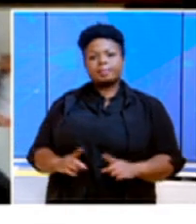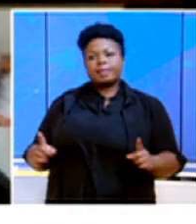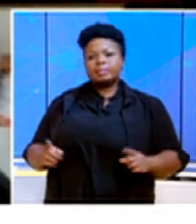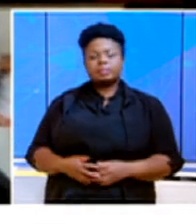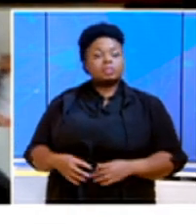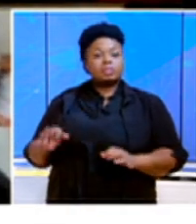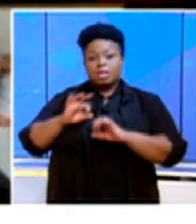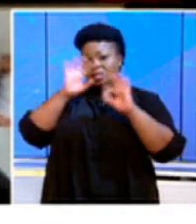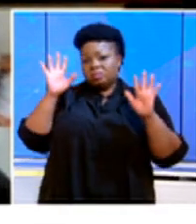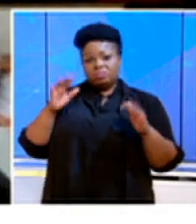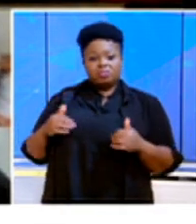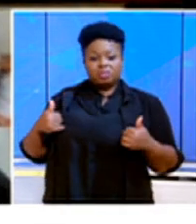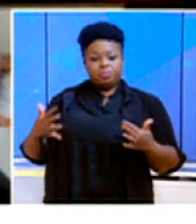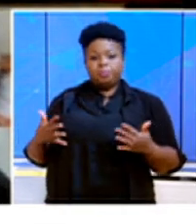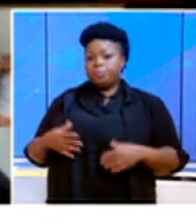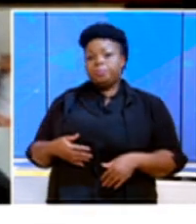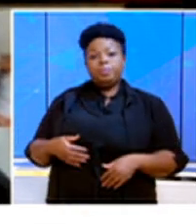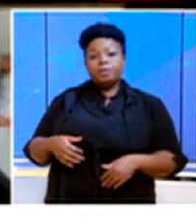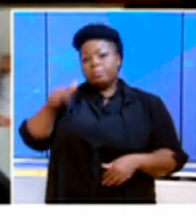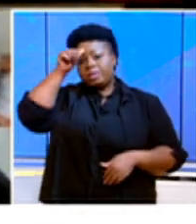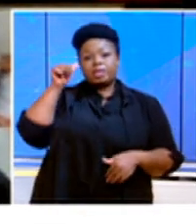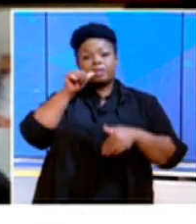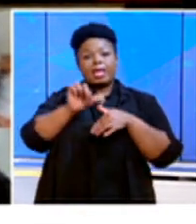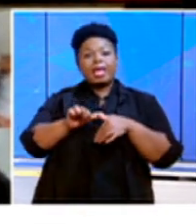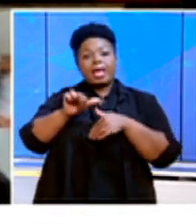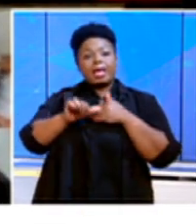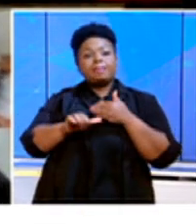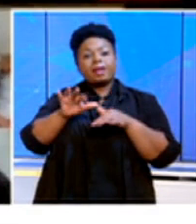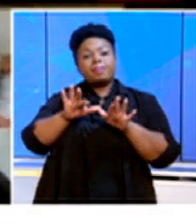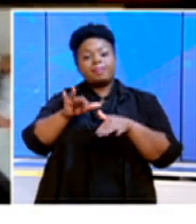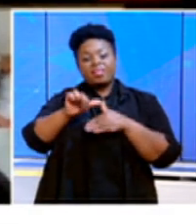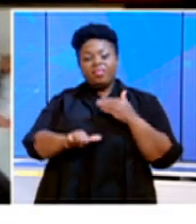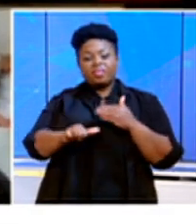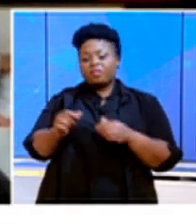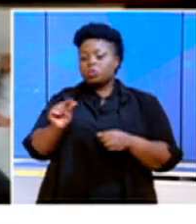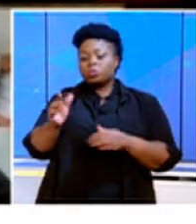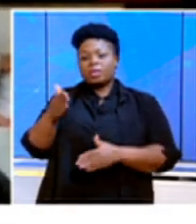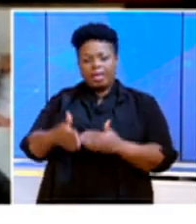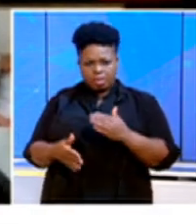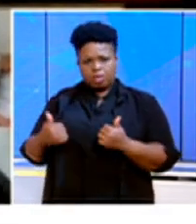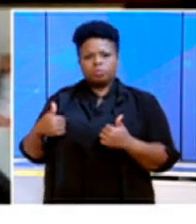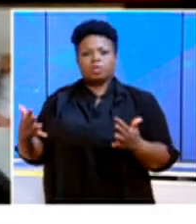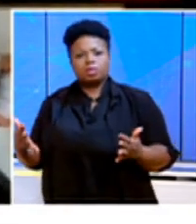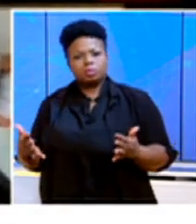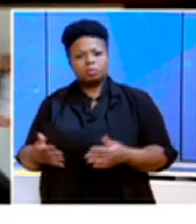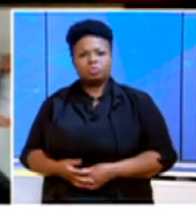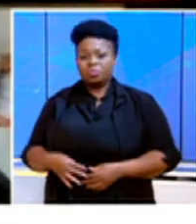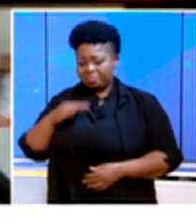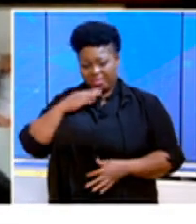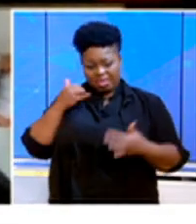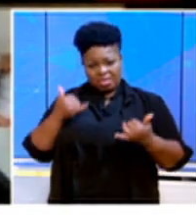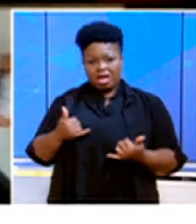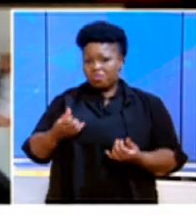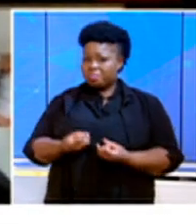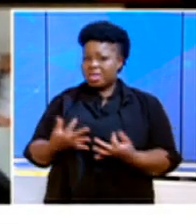only be vaccinating probably from toward the end of April. So during this entire period, a whole lot of people who are at risk